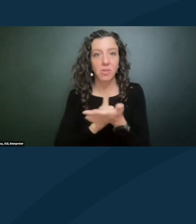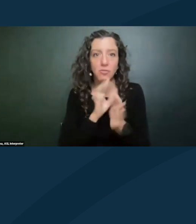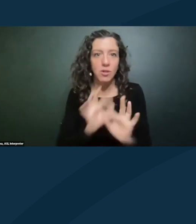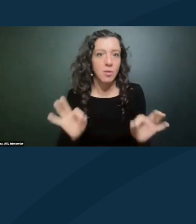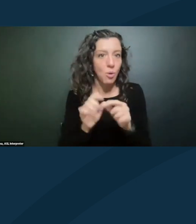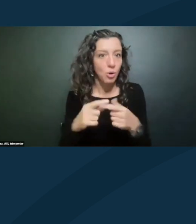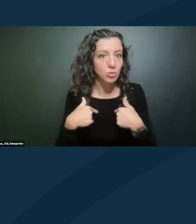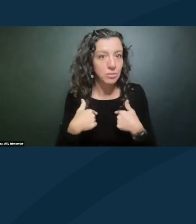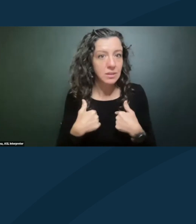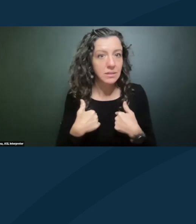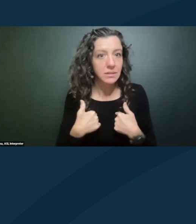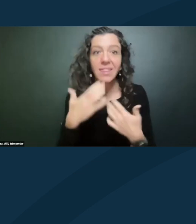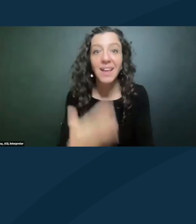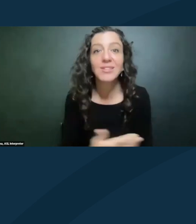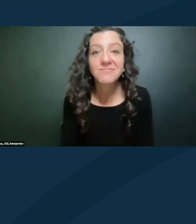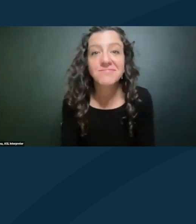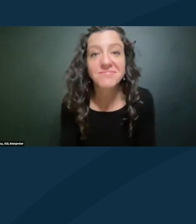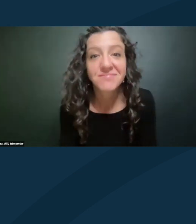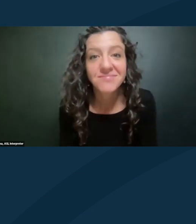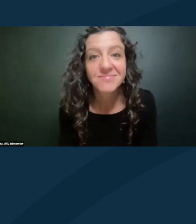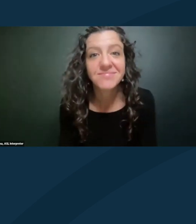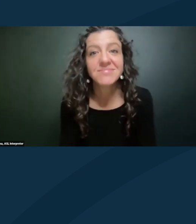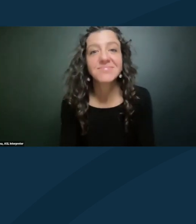me. Thank you.